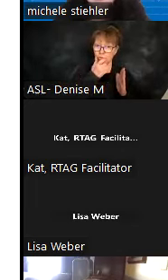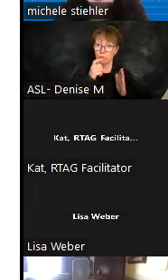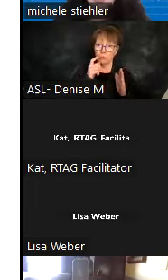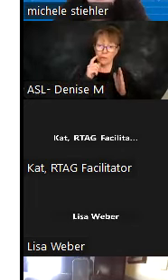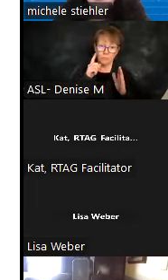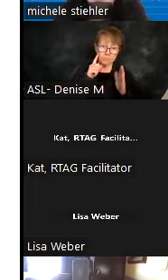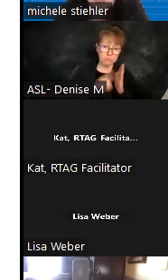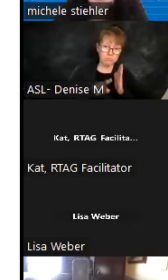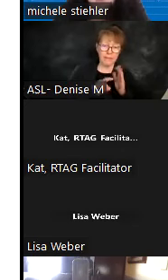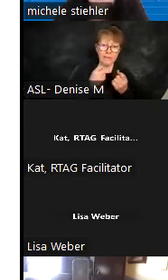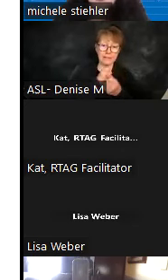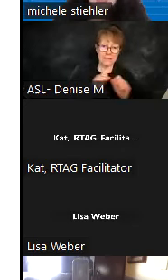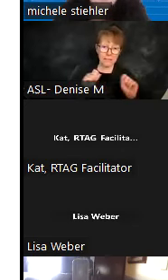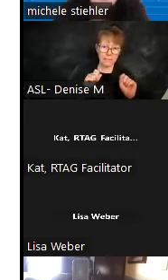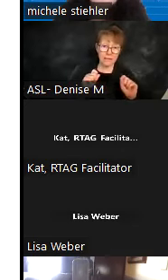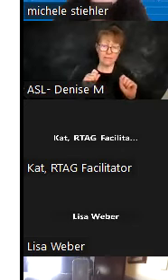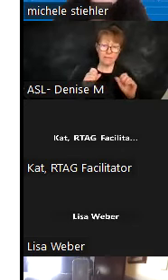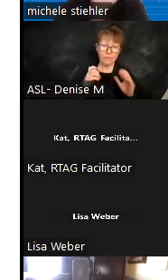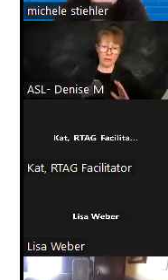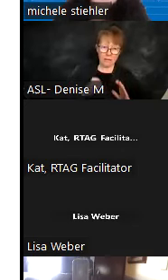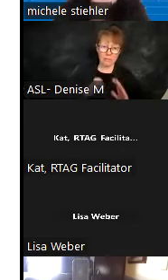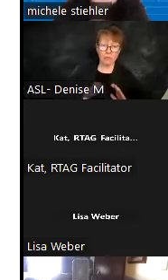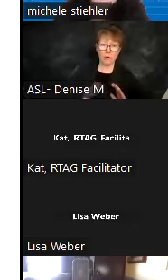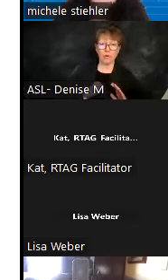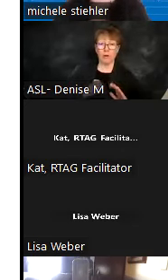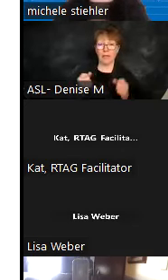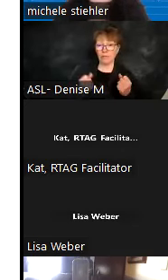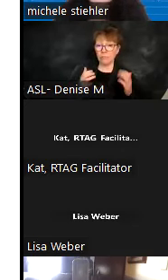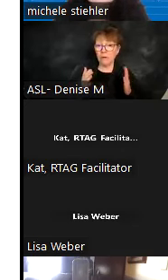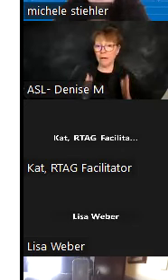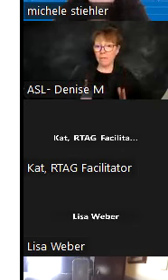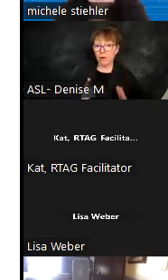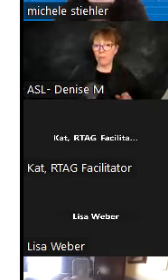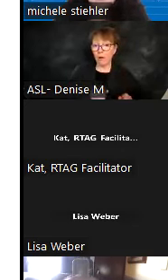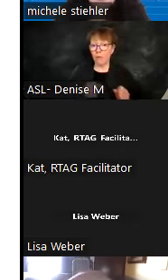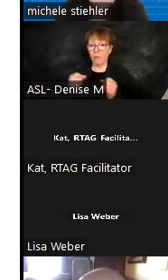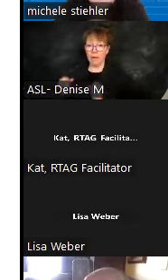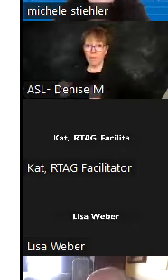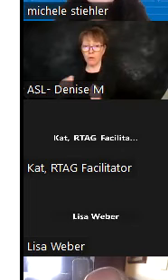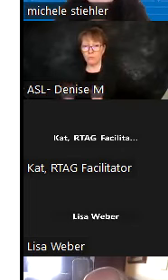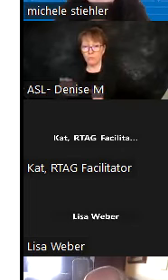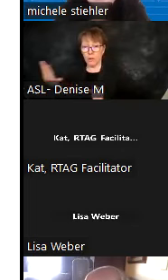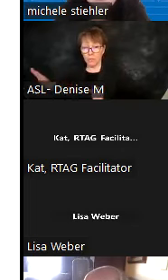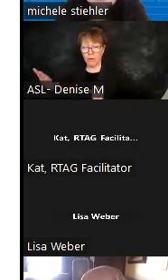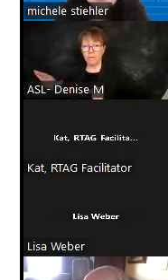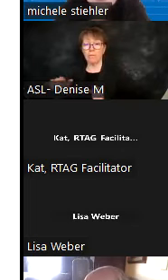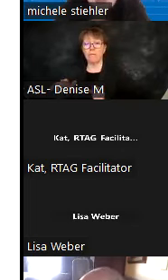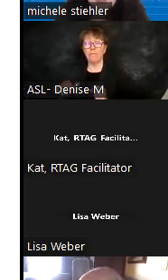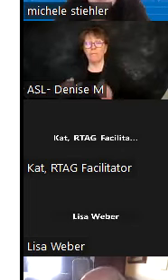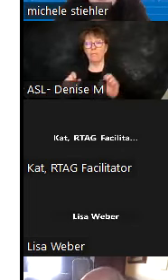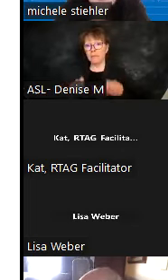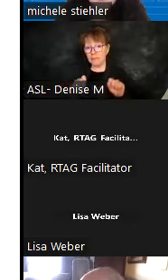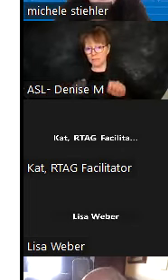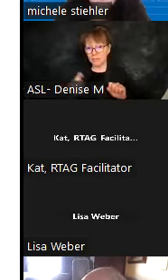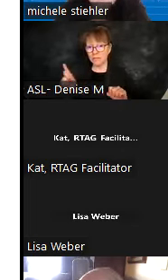customer and the driver about where to drop off. Potentially the customer's needs as